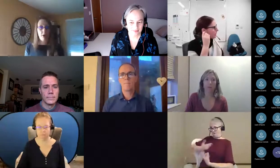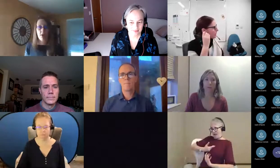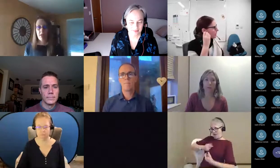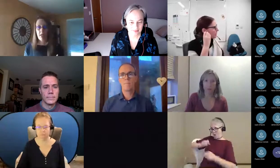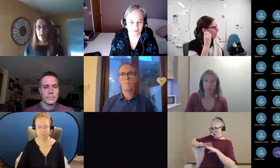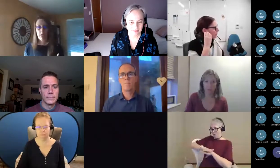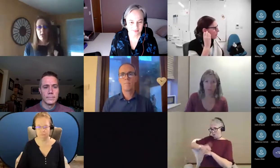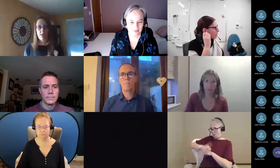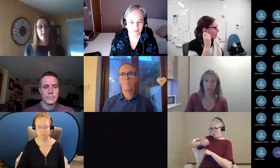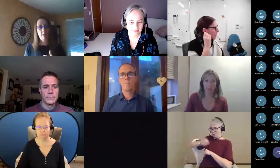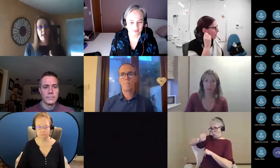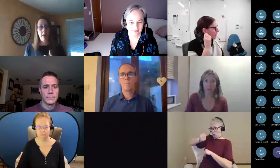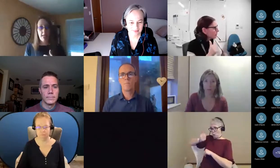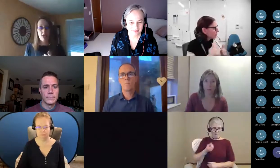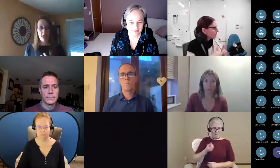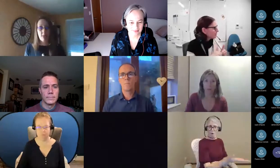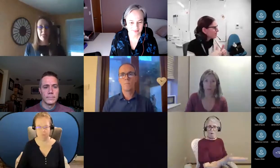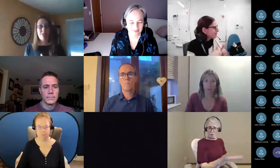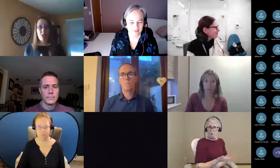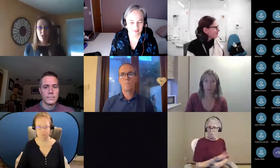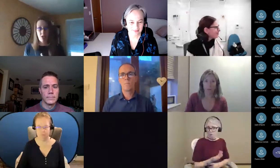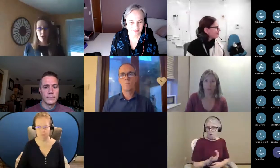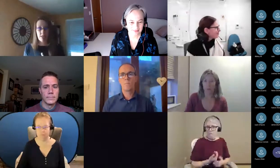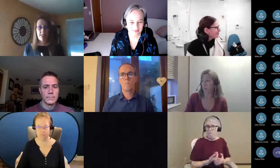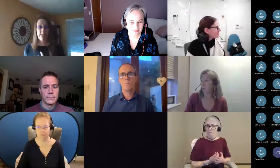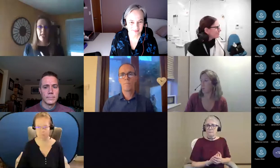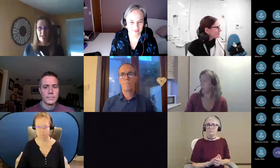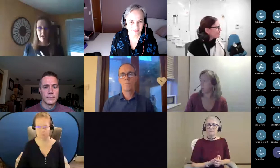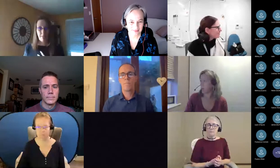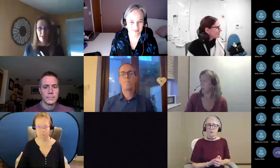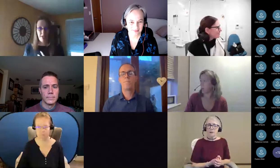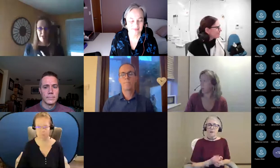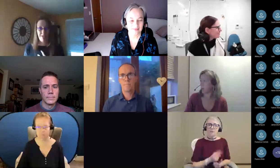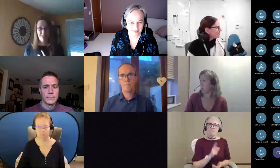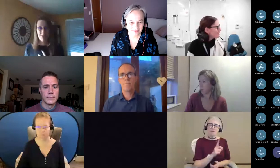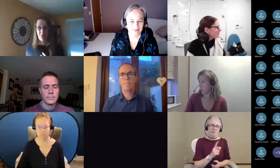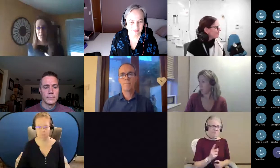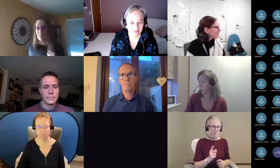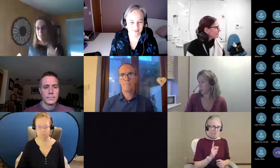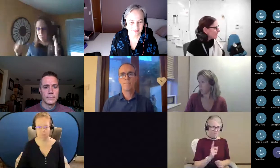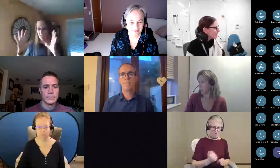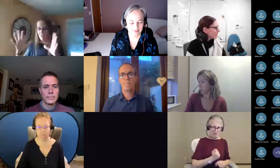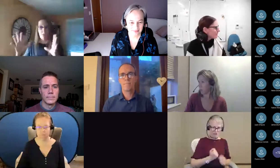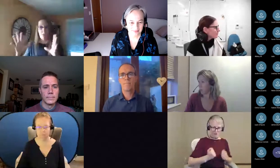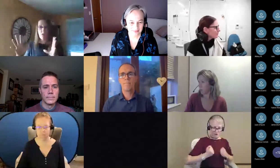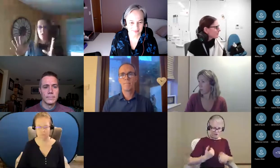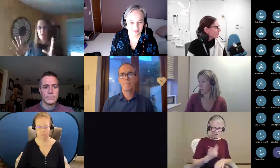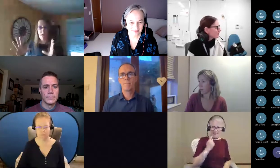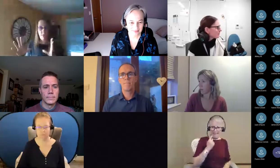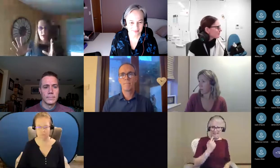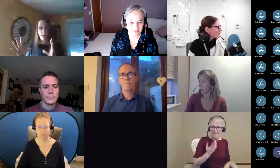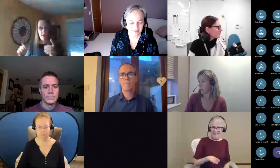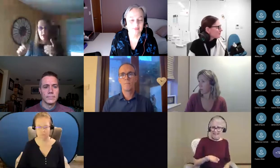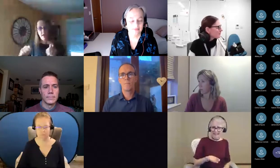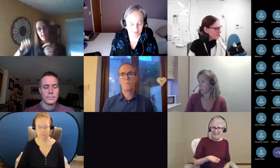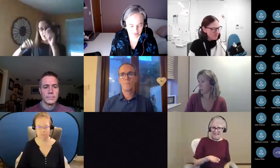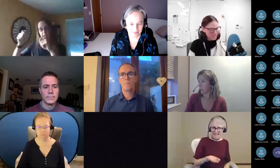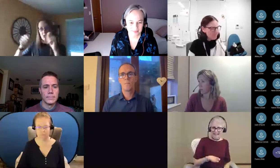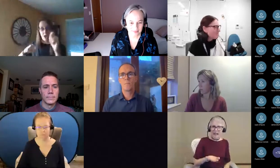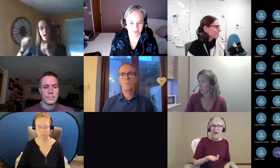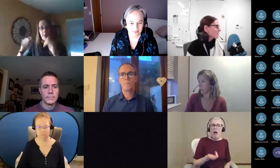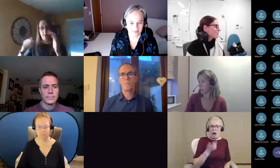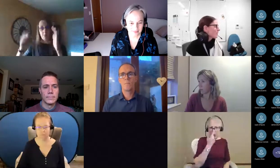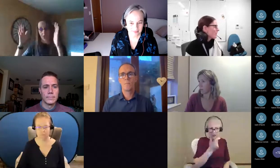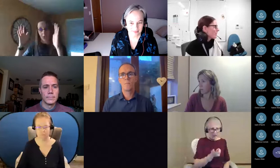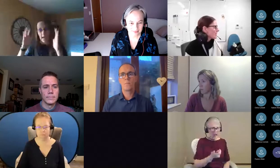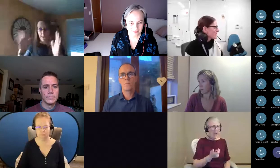confusing. But part of it is, what's going to make my job easier to set it up? Little things like their focus order dialog box. I can drag